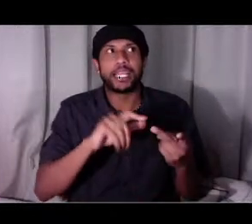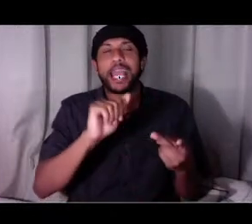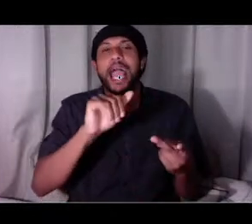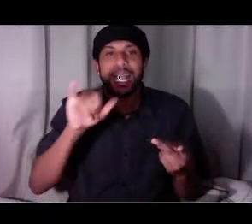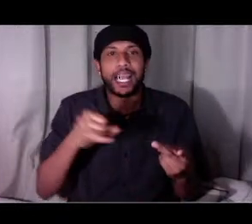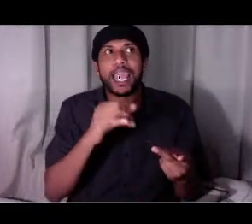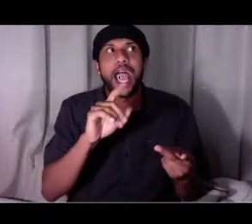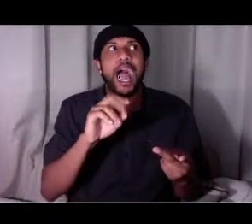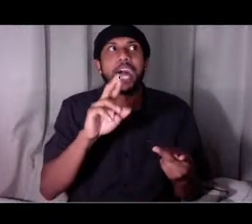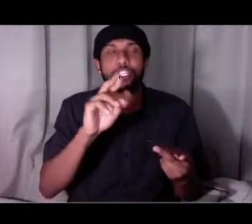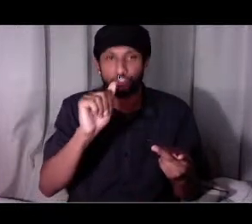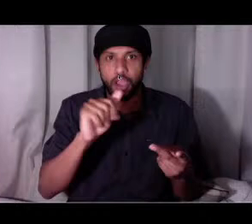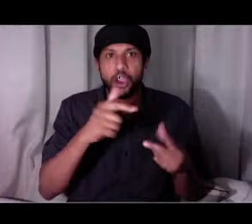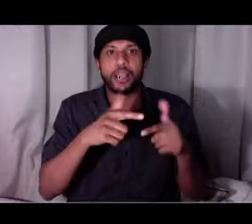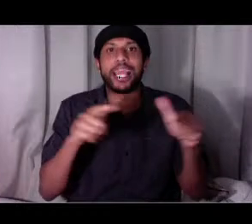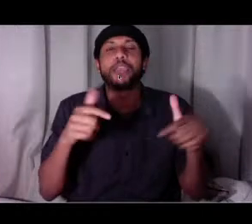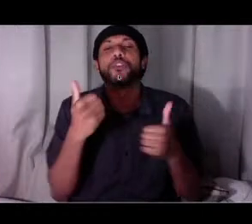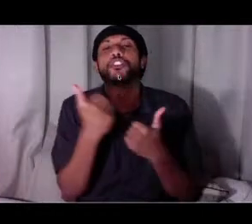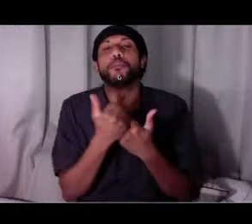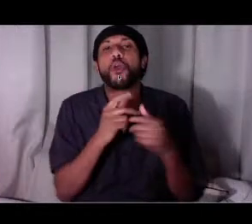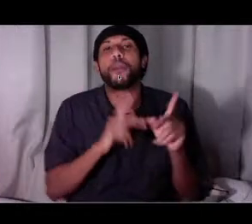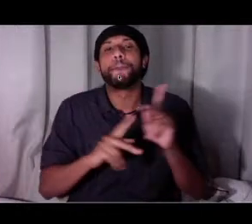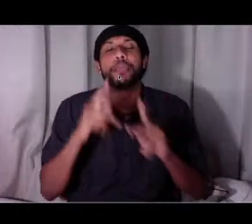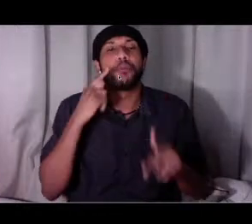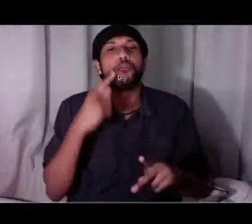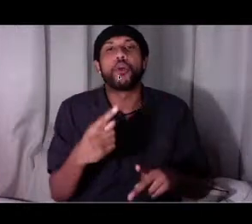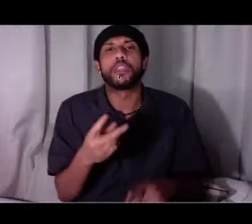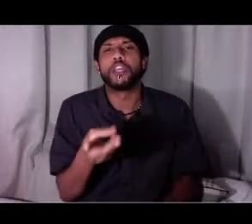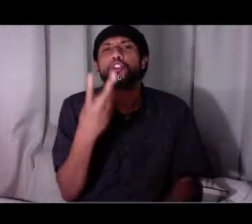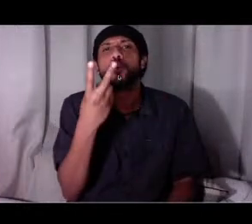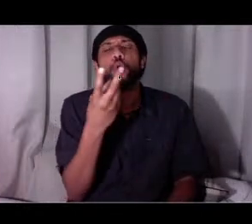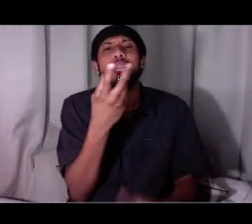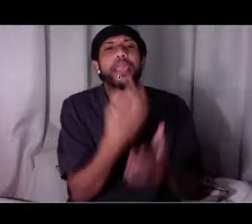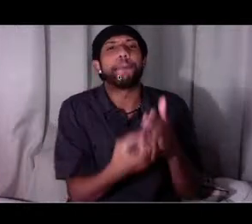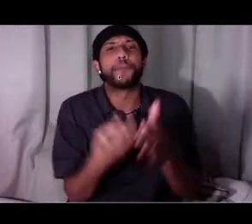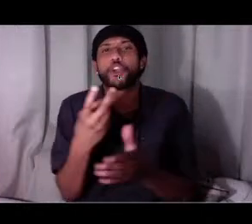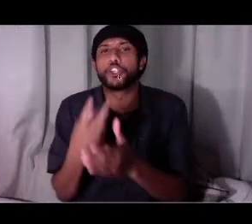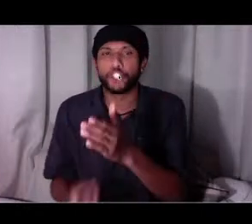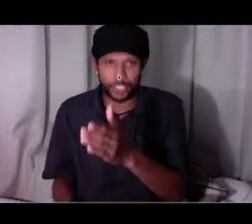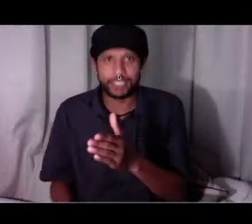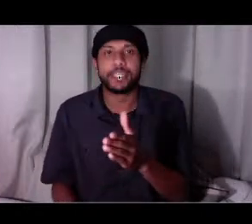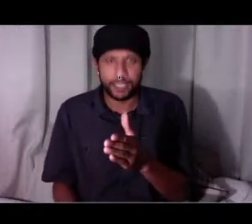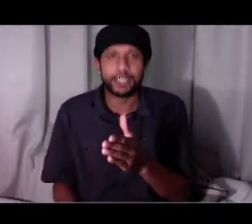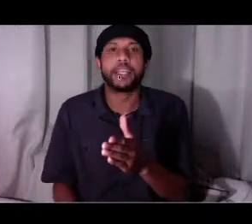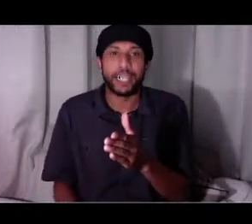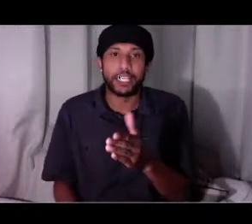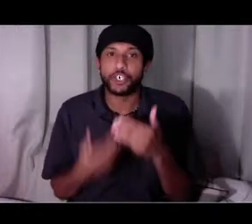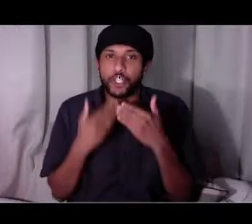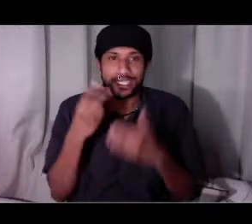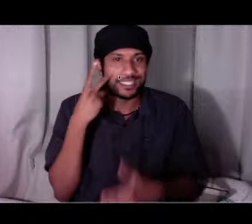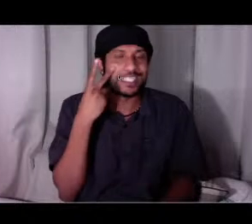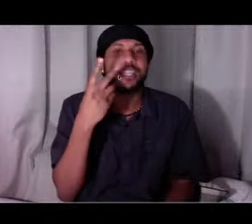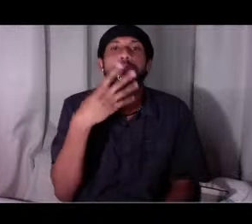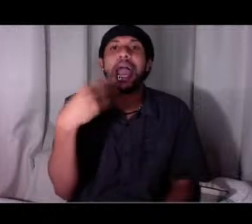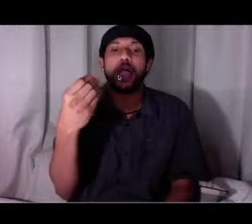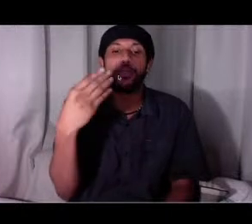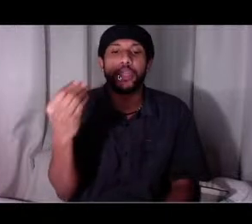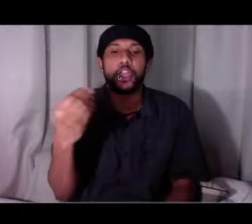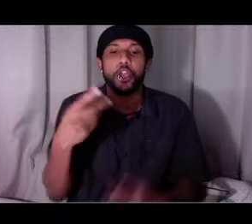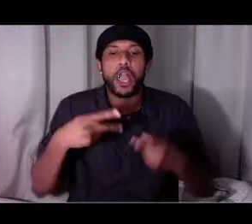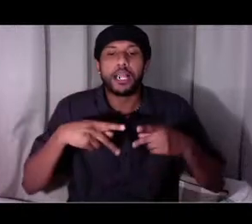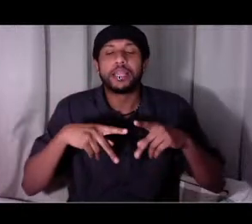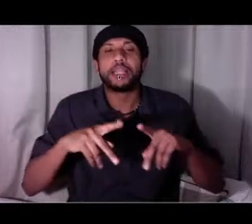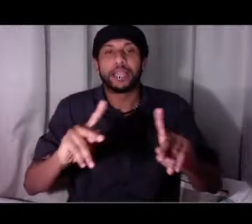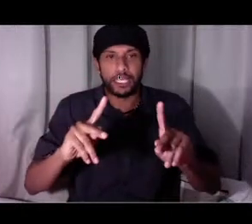support uh people uh for the dual immersion it's great to see that they're they're out there letting our communities